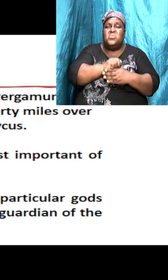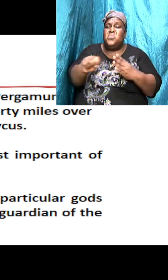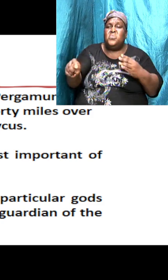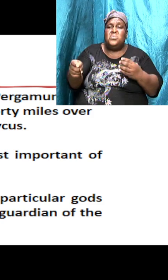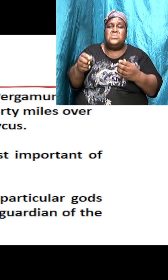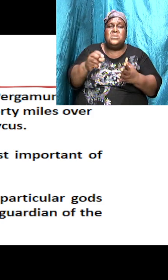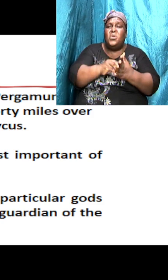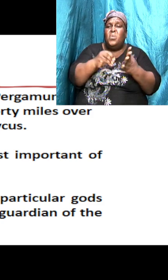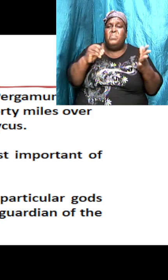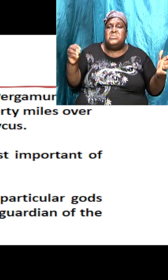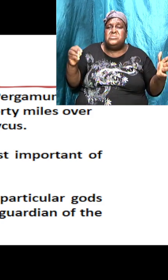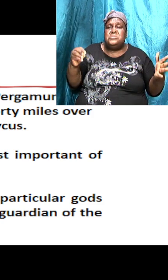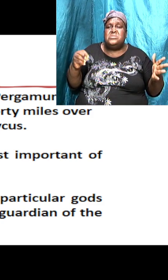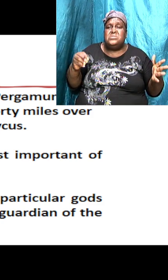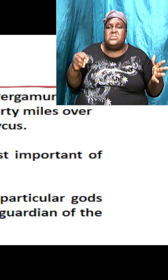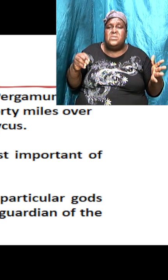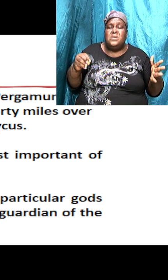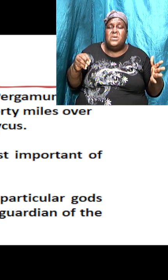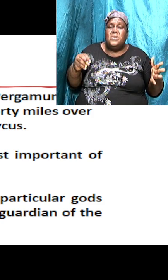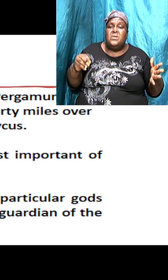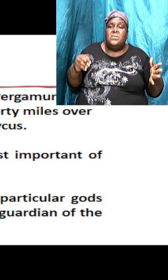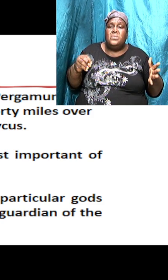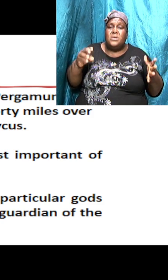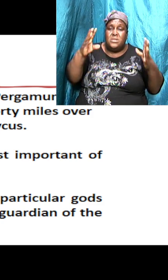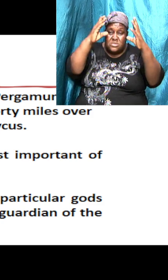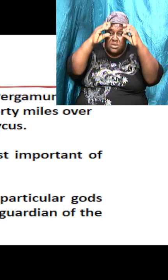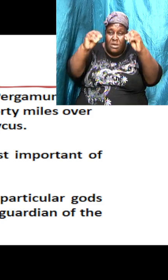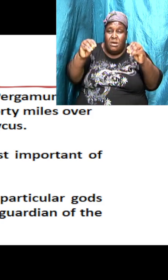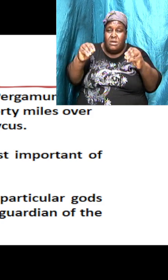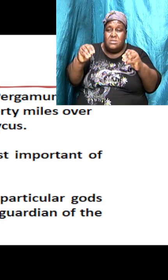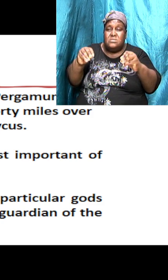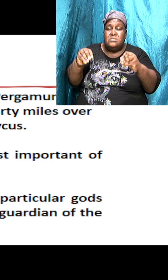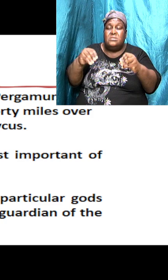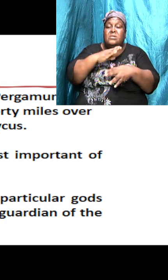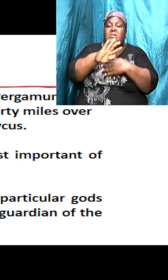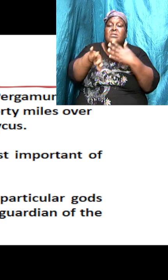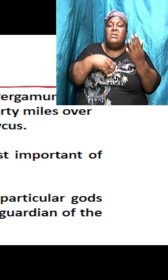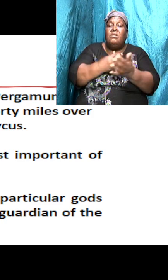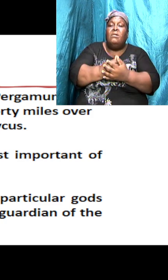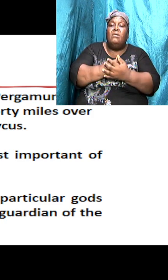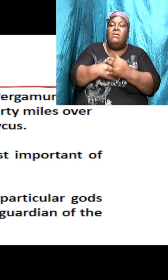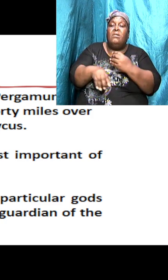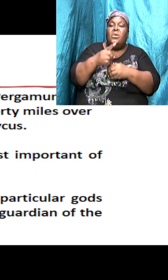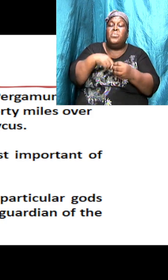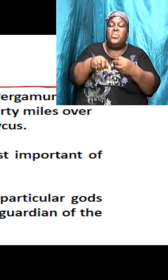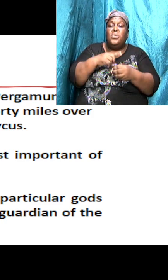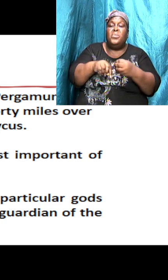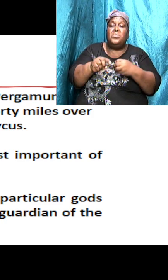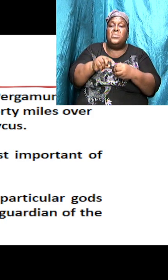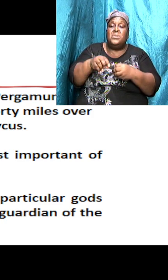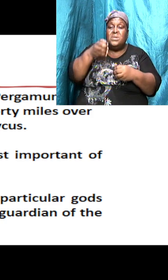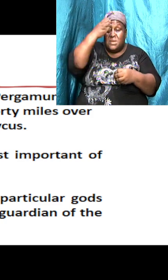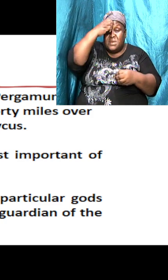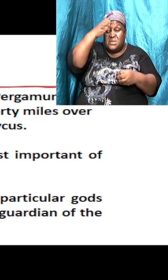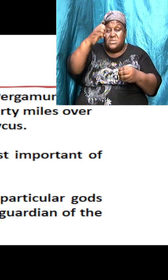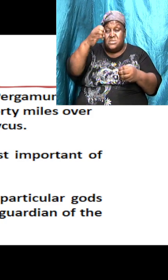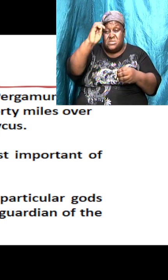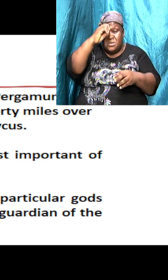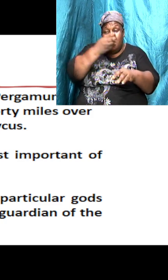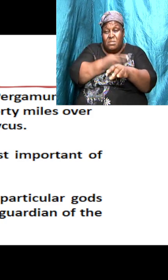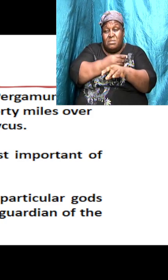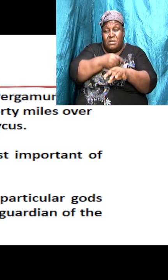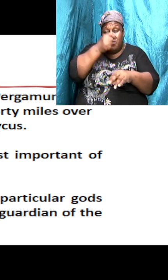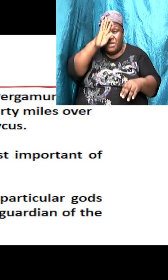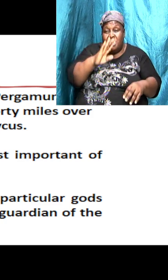what was being taught all around in Thyatira, that the son of God was the emperor himself. Jesus was saying, I am the